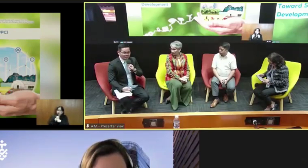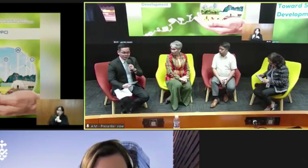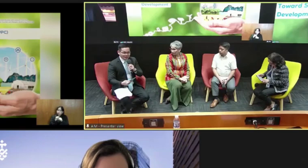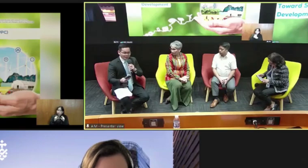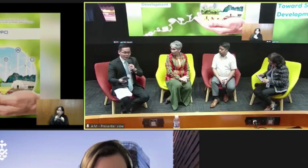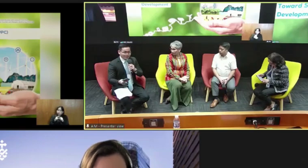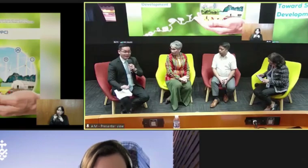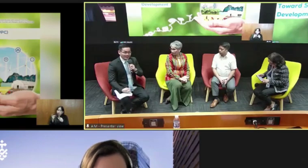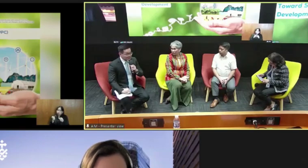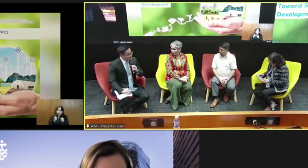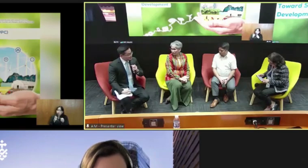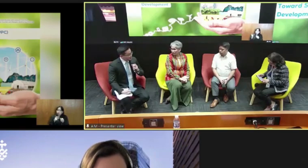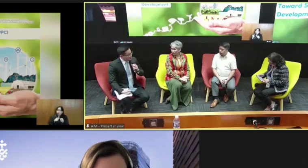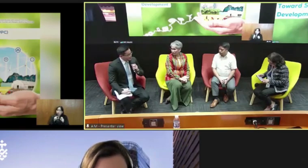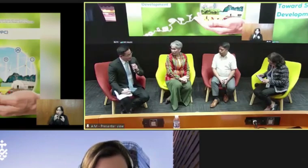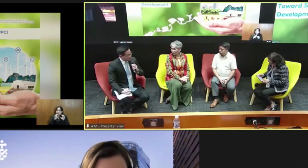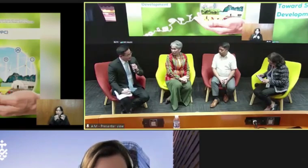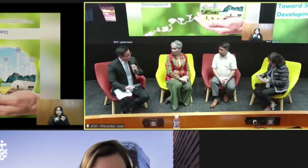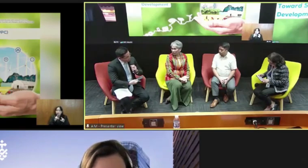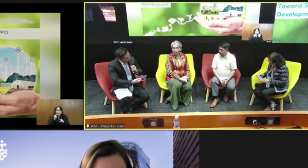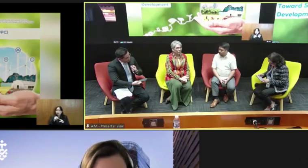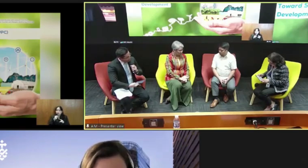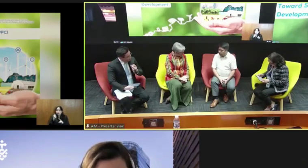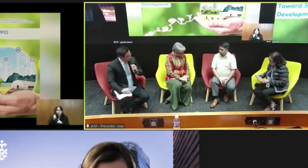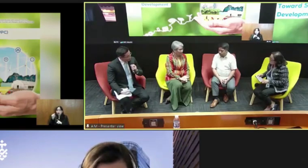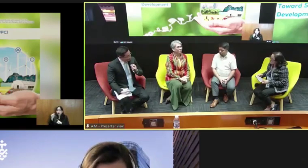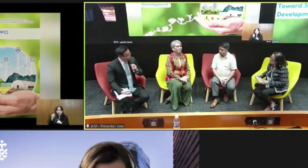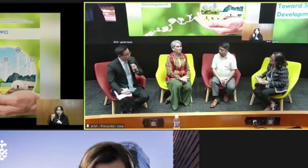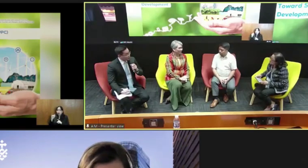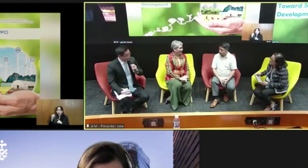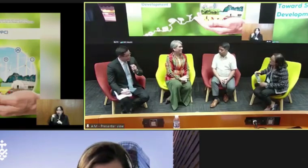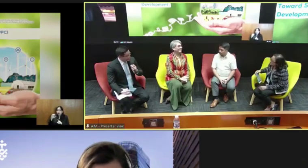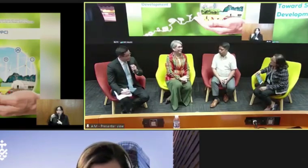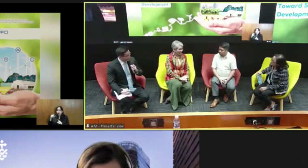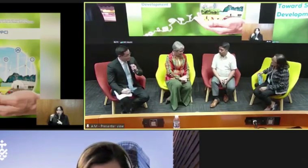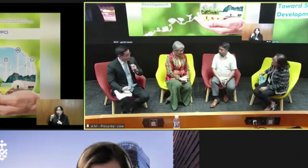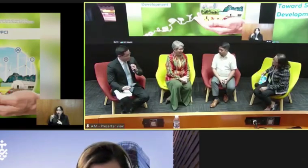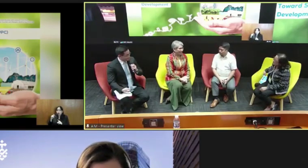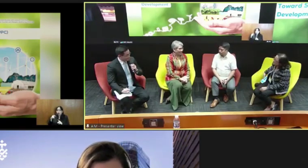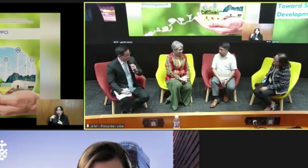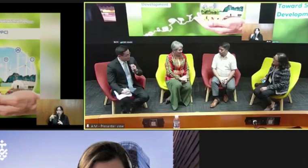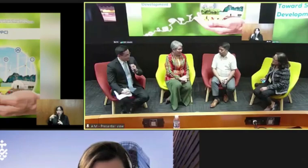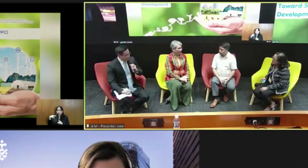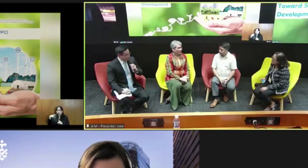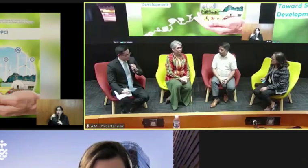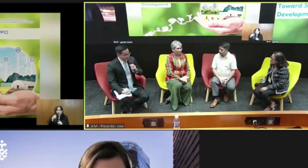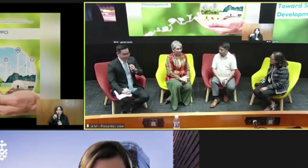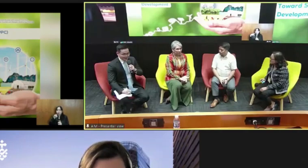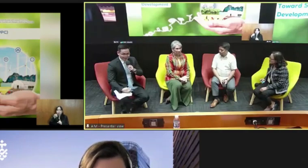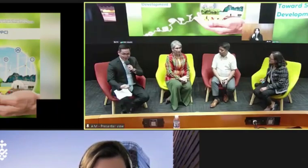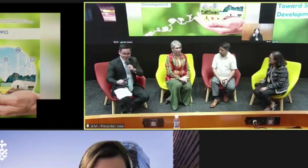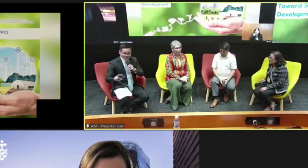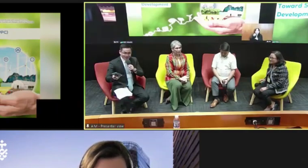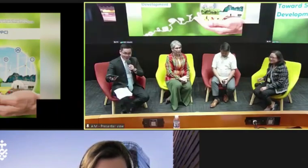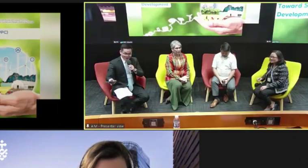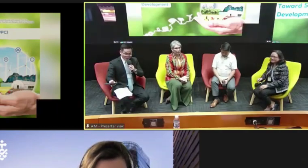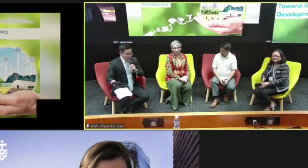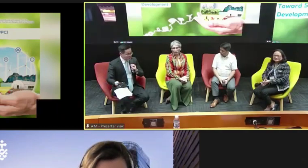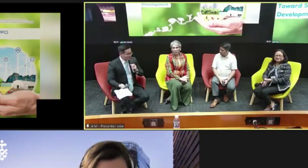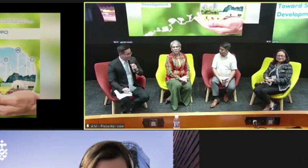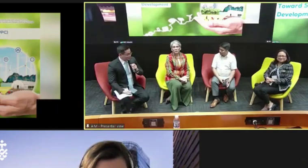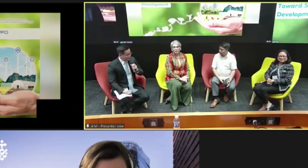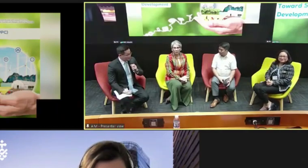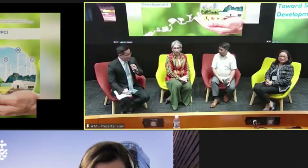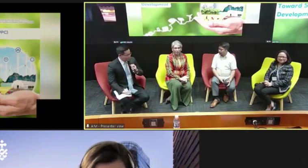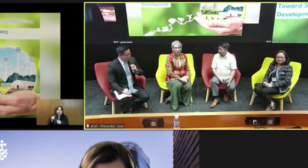they just have to type what they need, and AI, ChatGPT, would do the copywriting. So that saves time. But again, that comes at a high